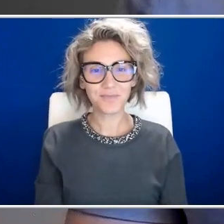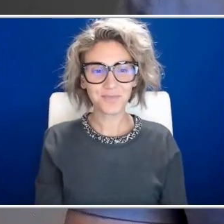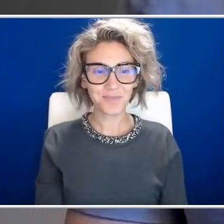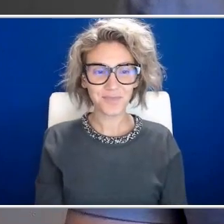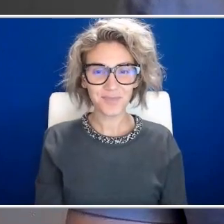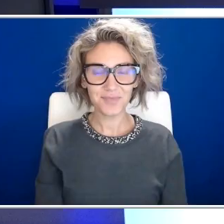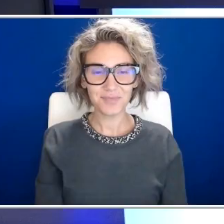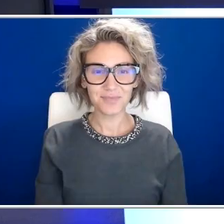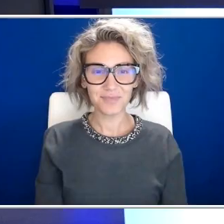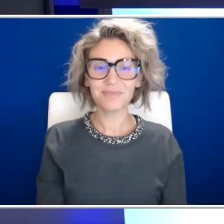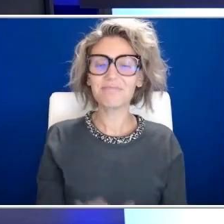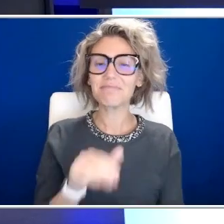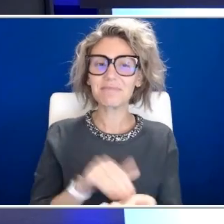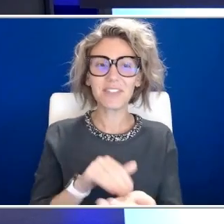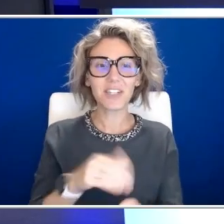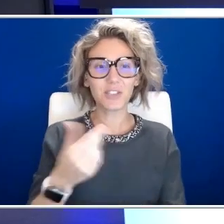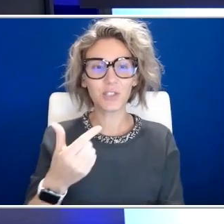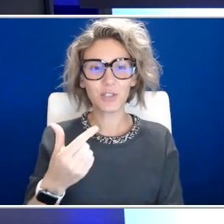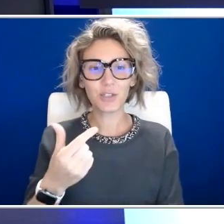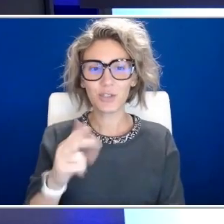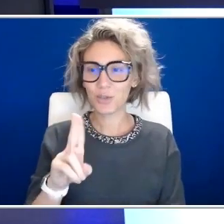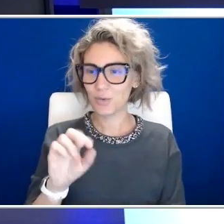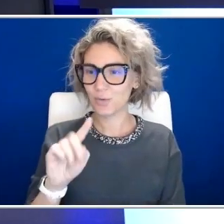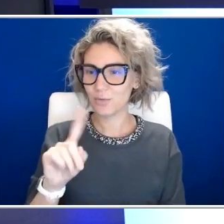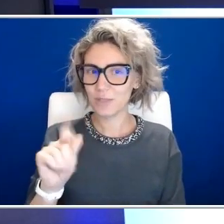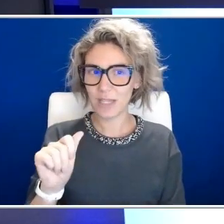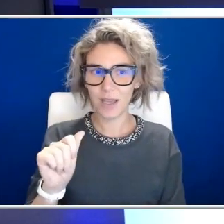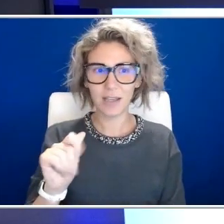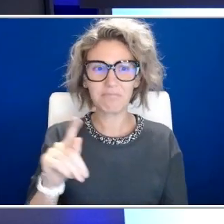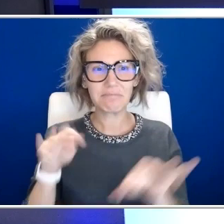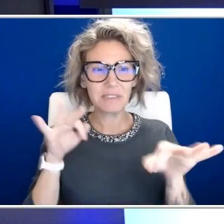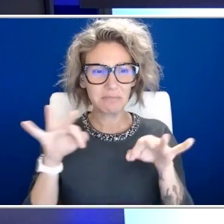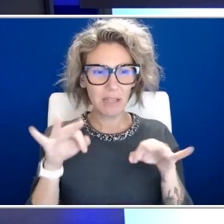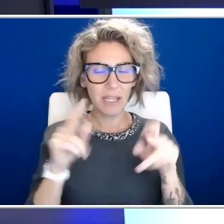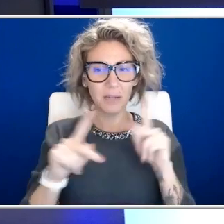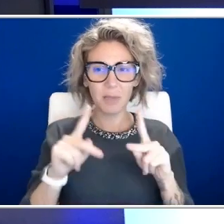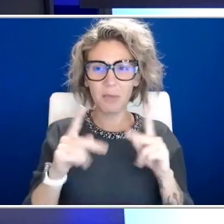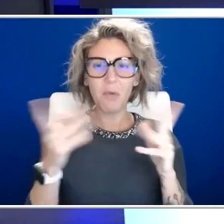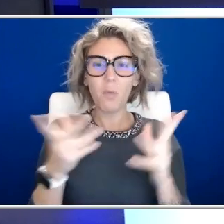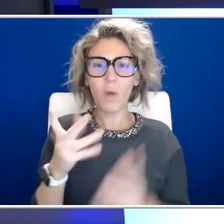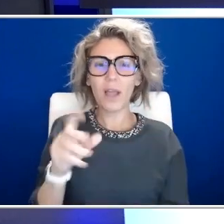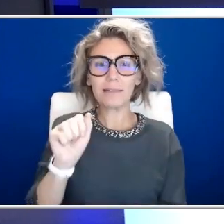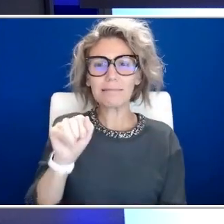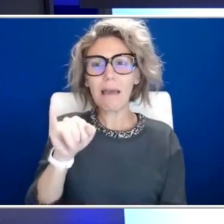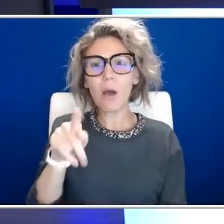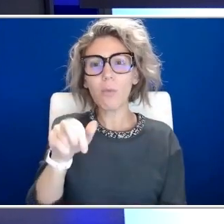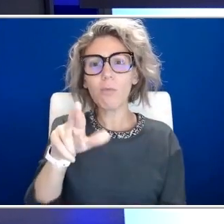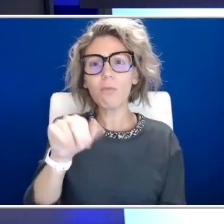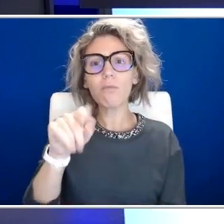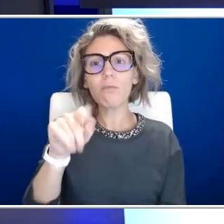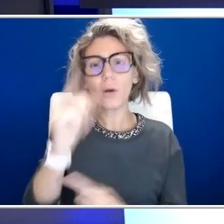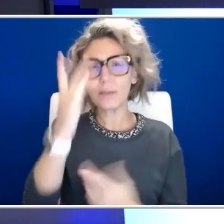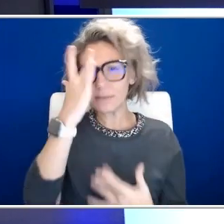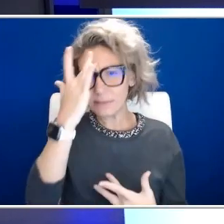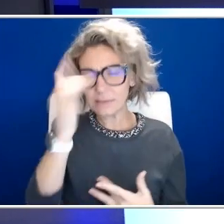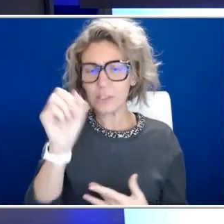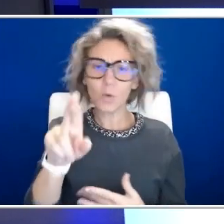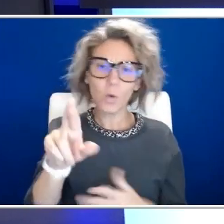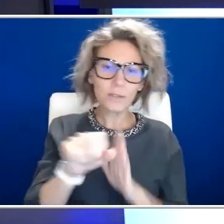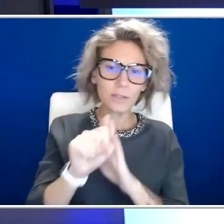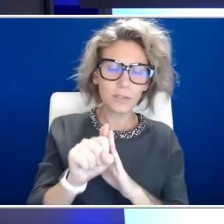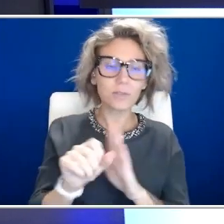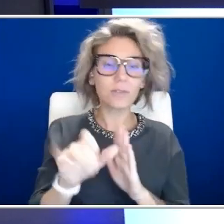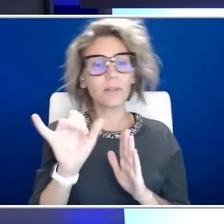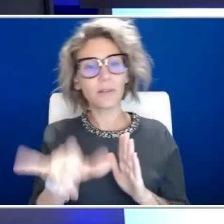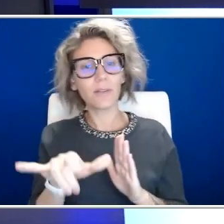Dr. Gupta, let's just explain to people, what is Alport disease, Alport syndrome? Yeah, Alport disease is essentially a